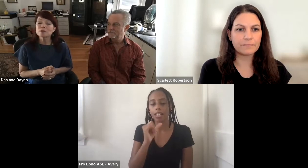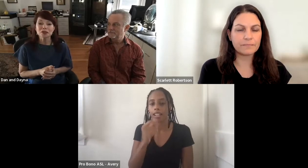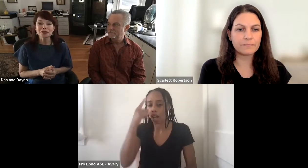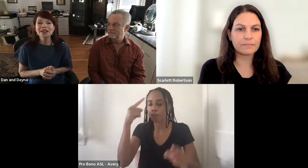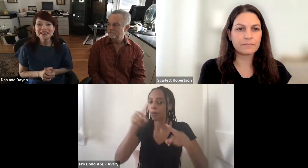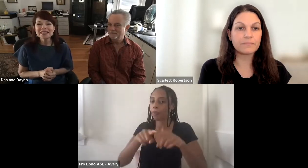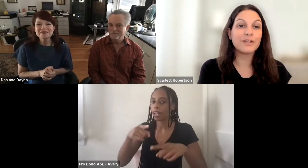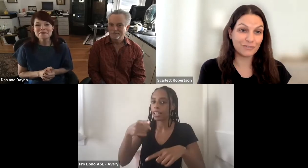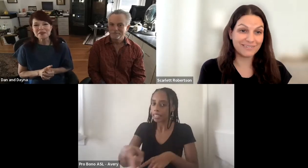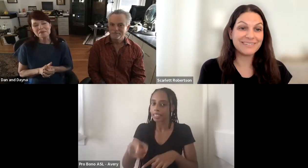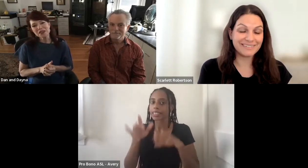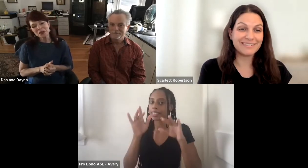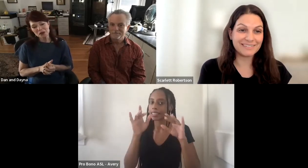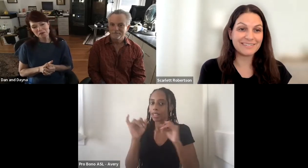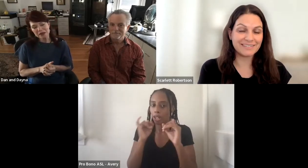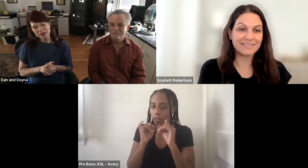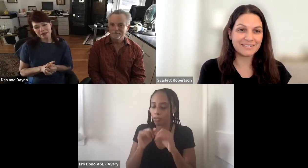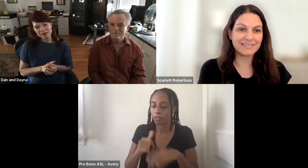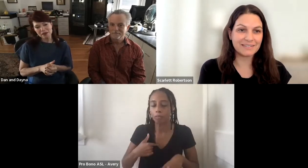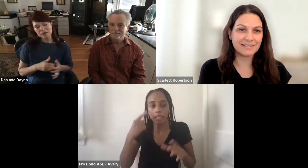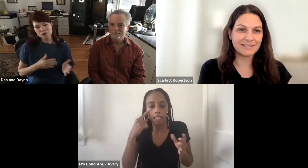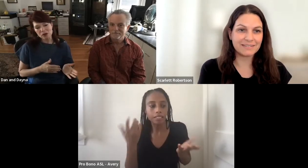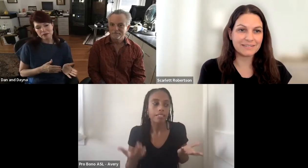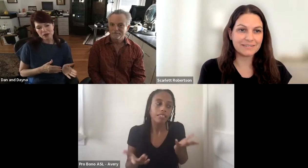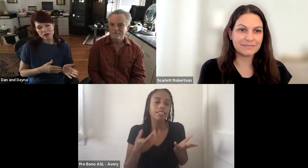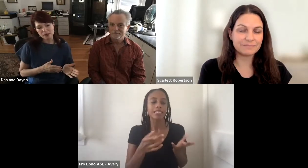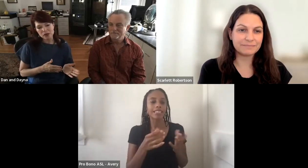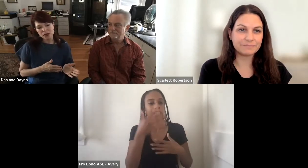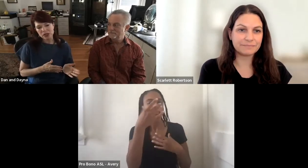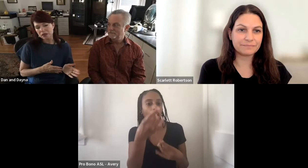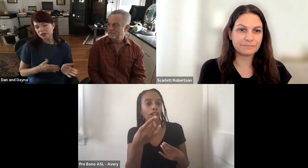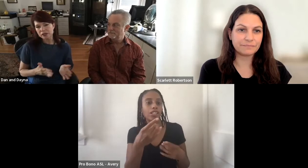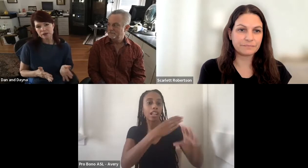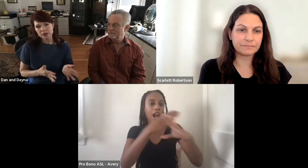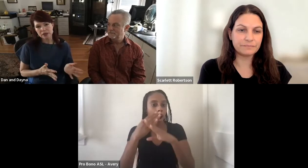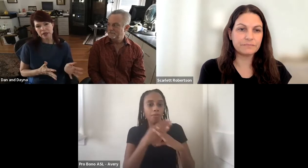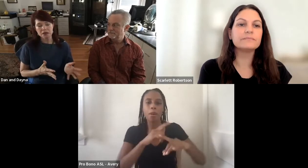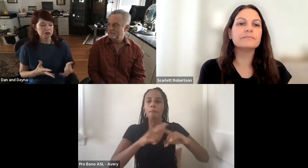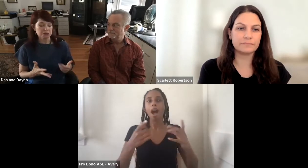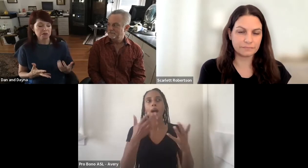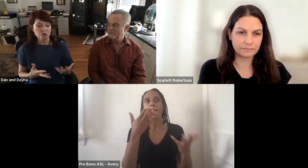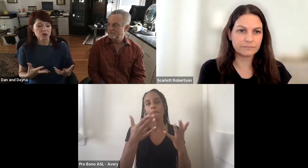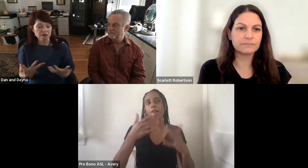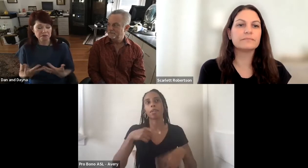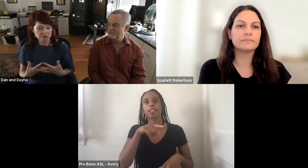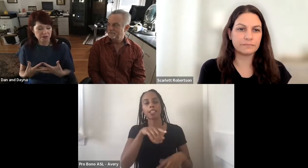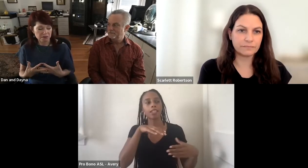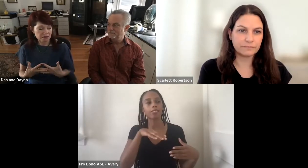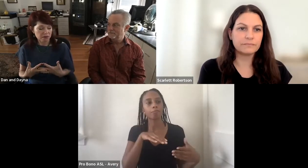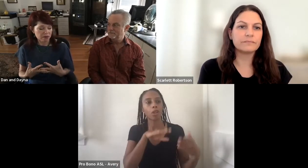interesting obstacle, but, you know, maybe it'll inform our approach in a different and